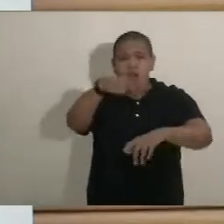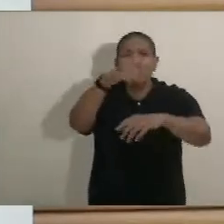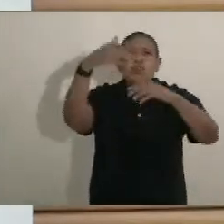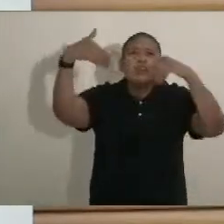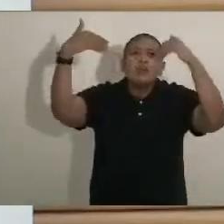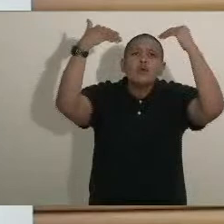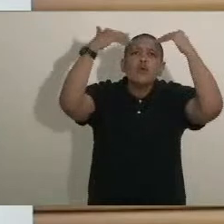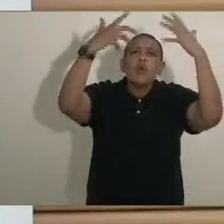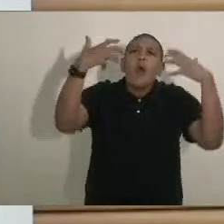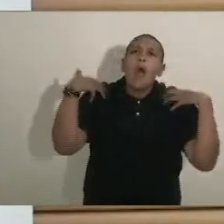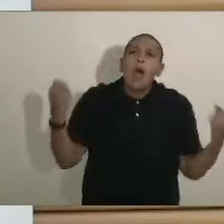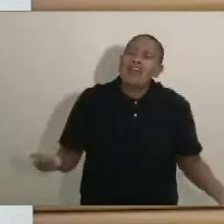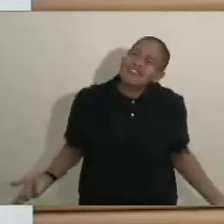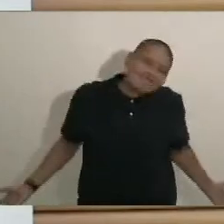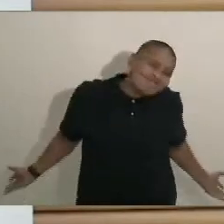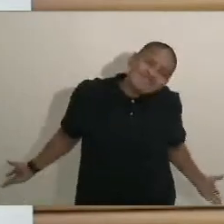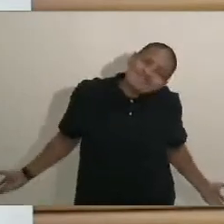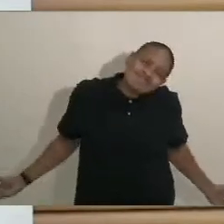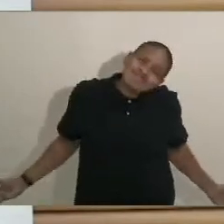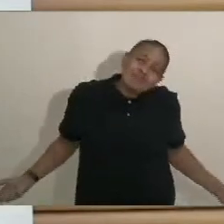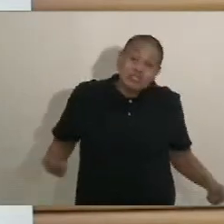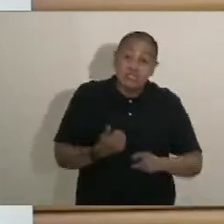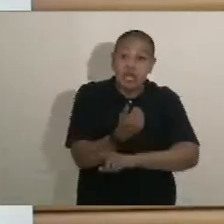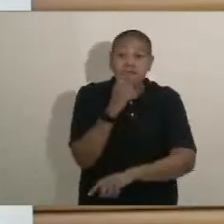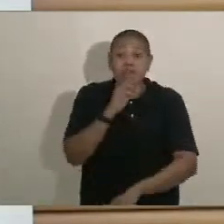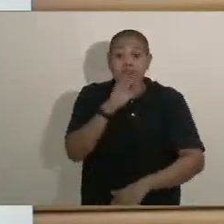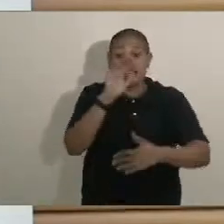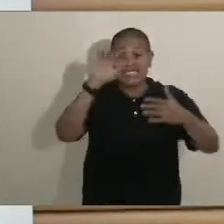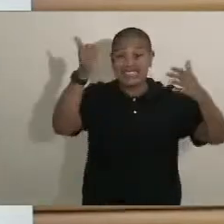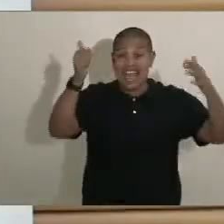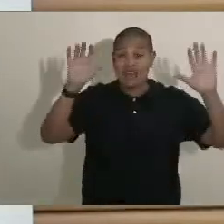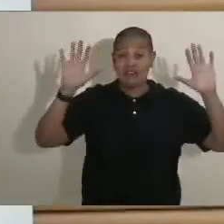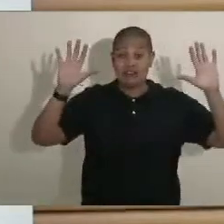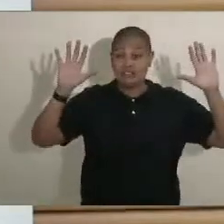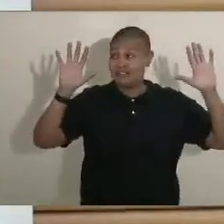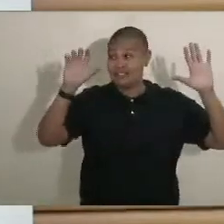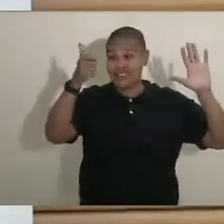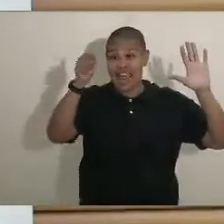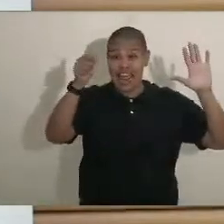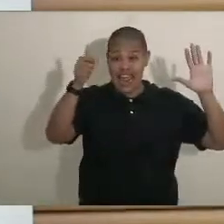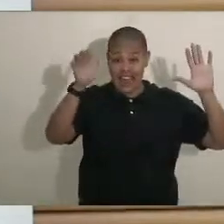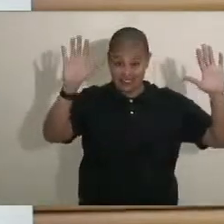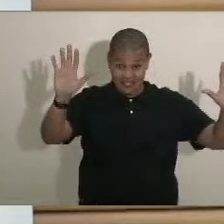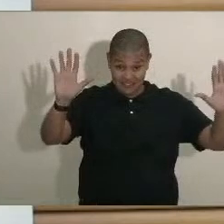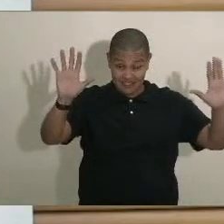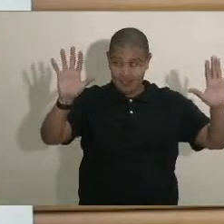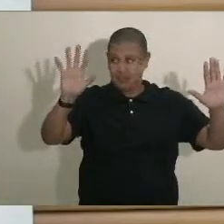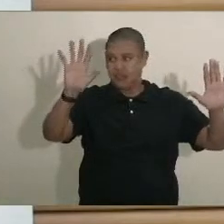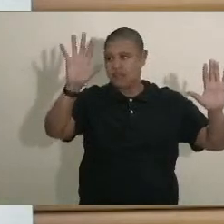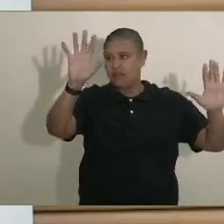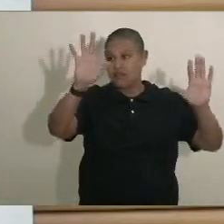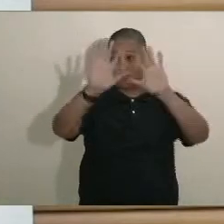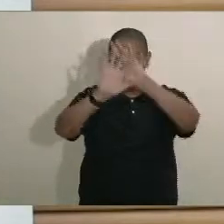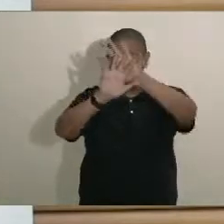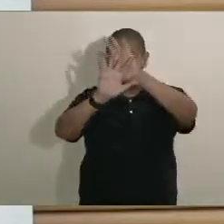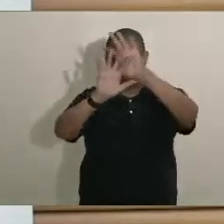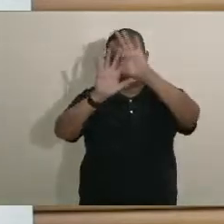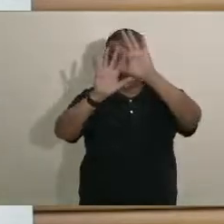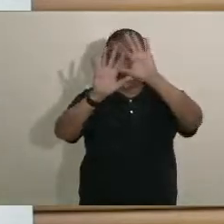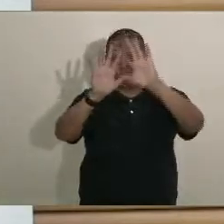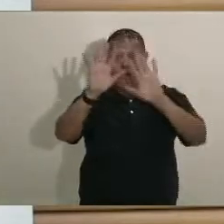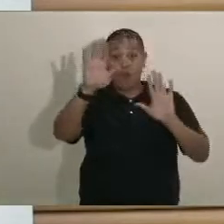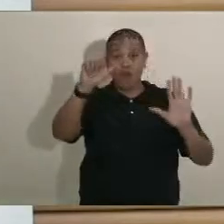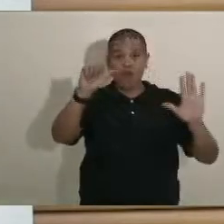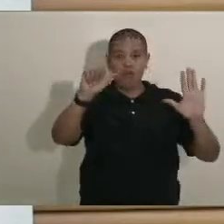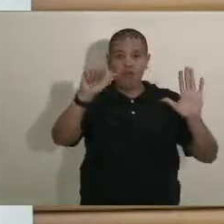of their health status. 4 out of every 10 people, for example, according to the Jamaica Health and Lifestyle Services, are unaware